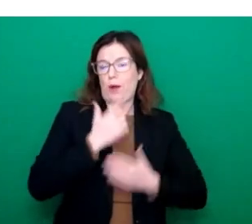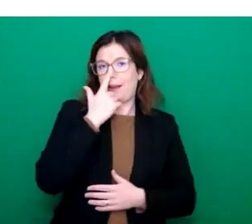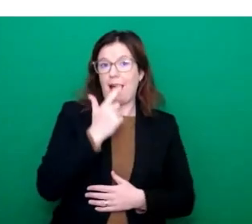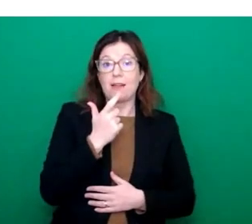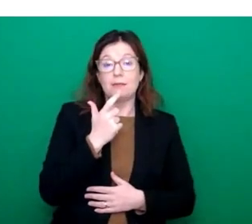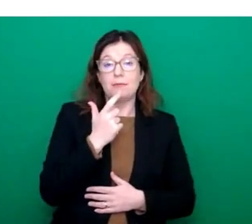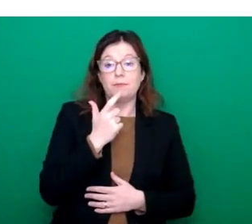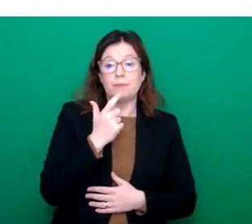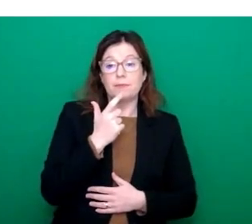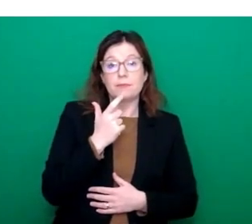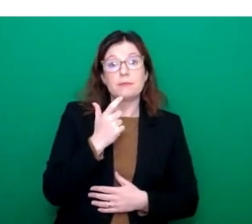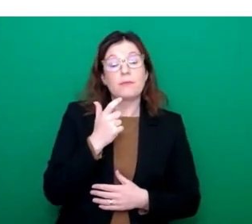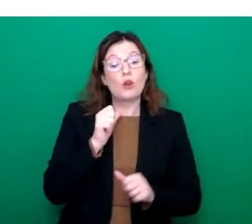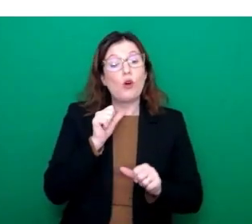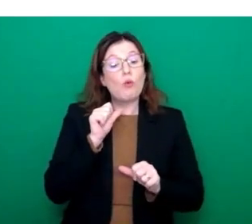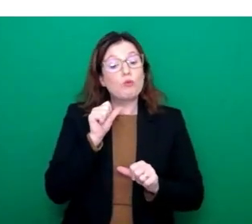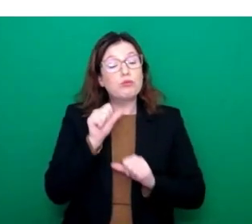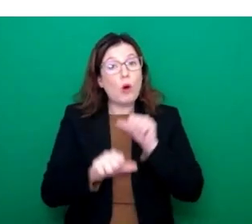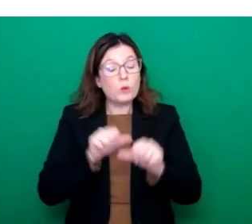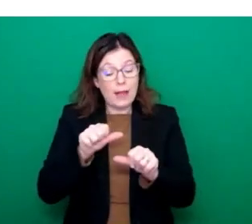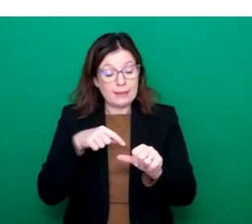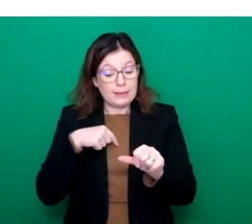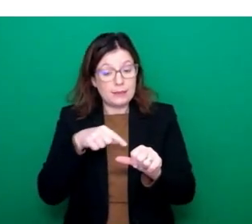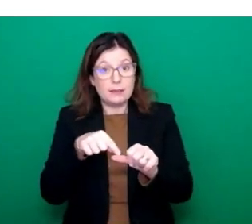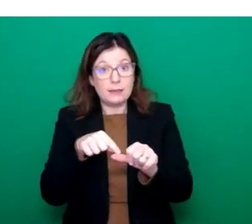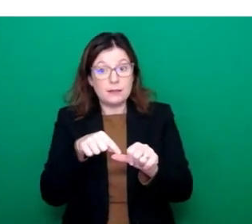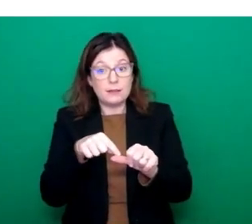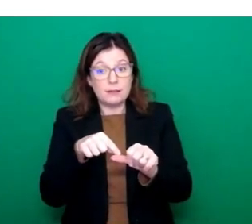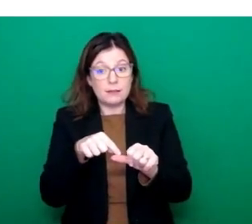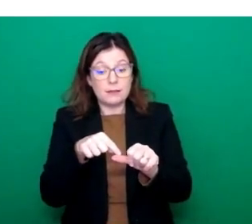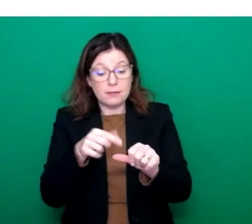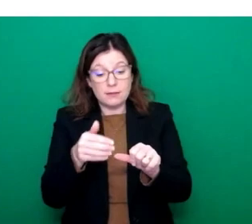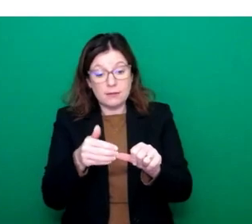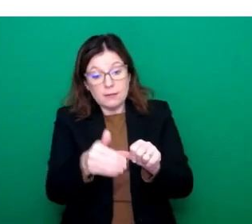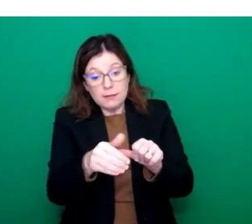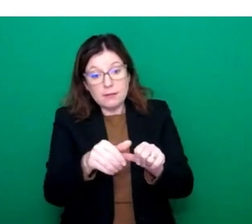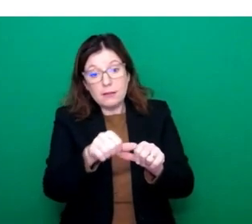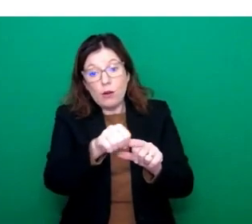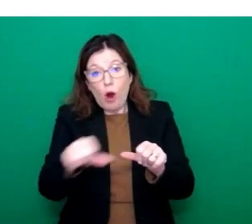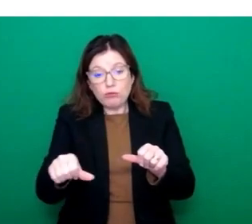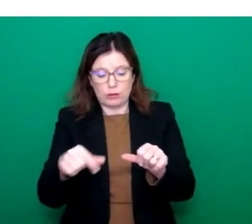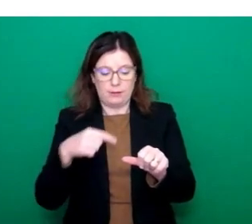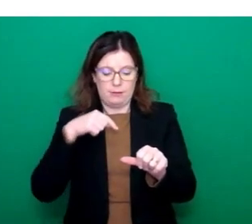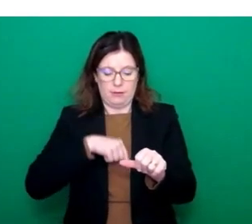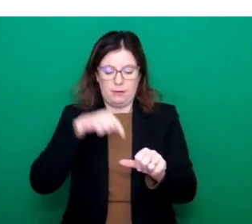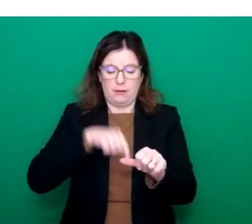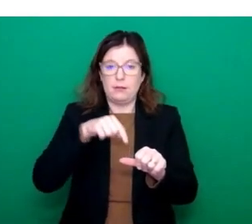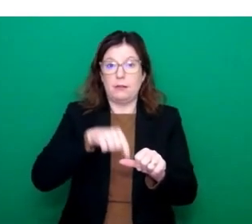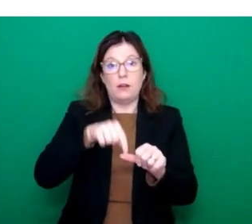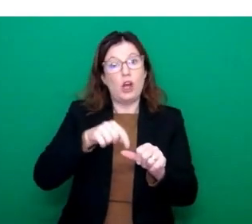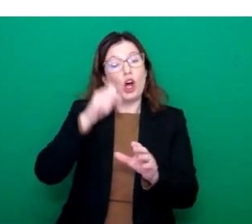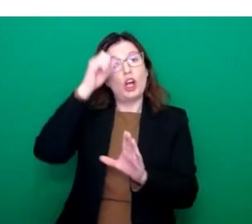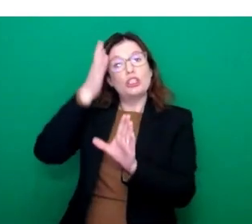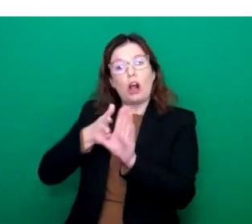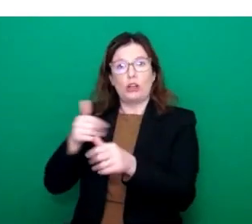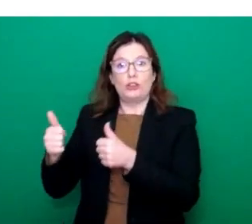the processes leading into that link up better the psychological support